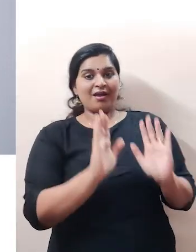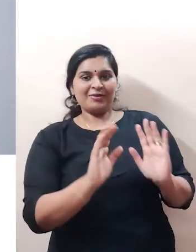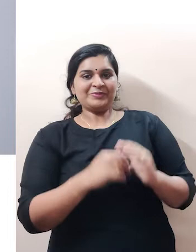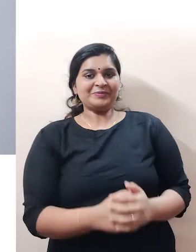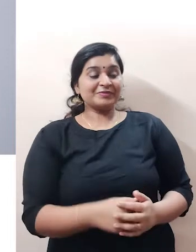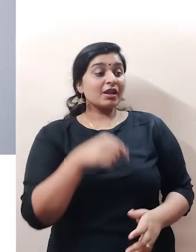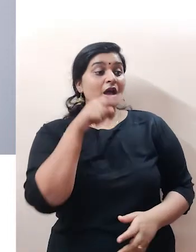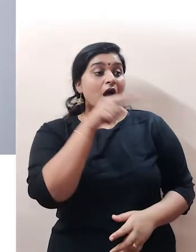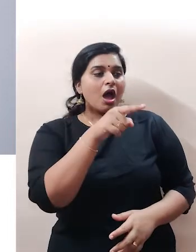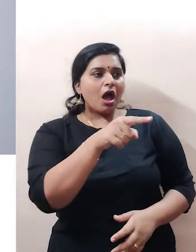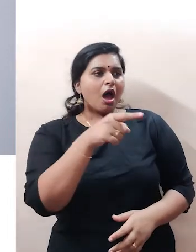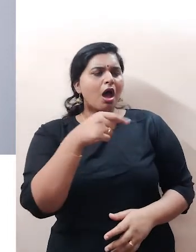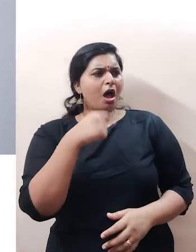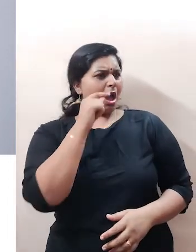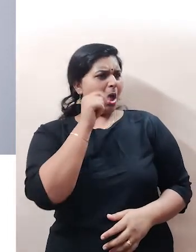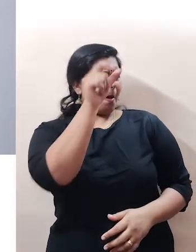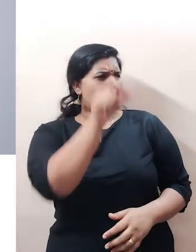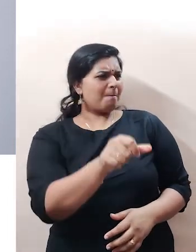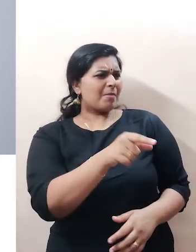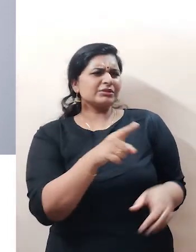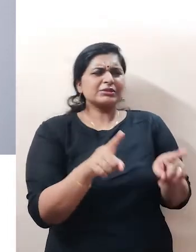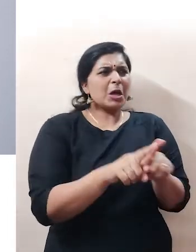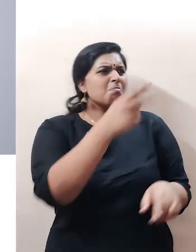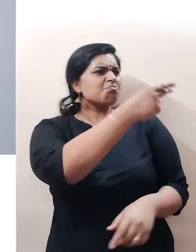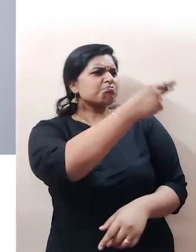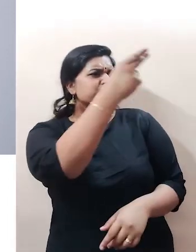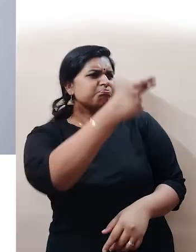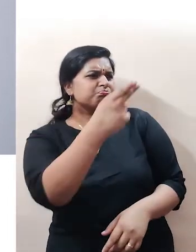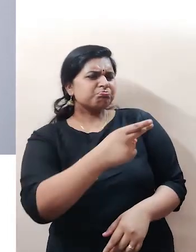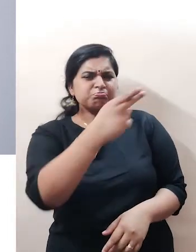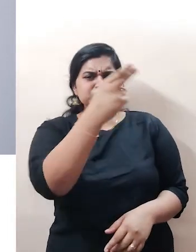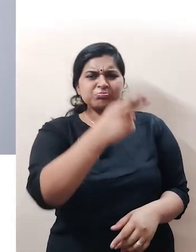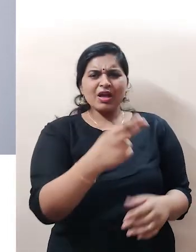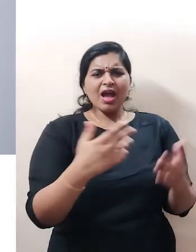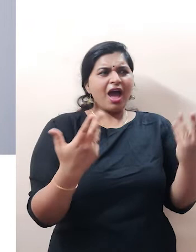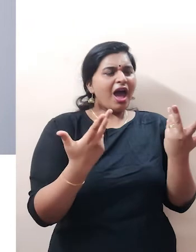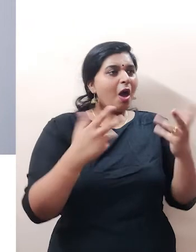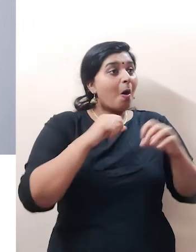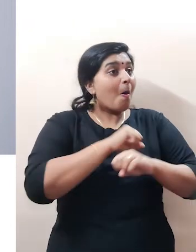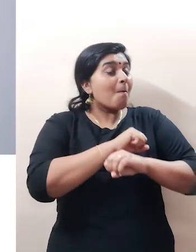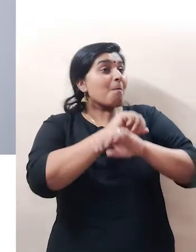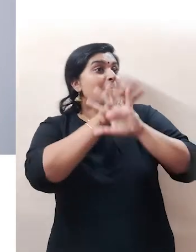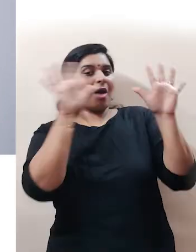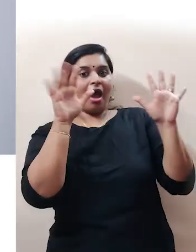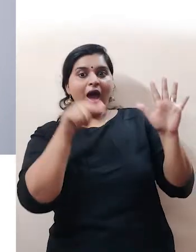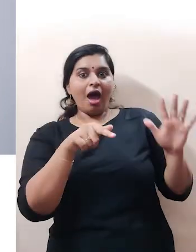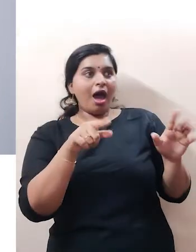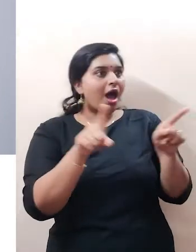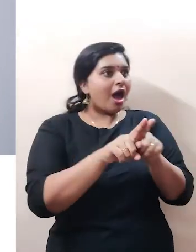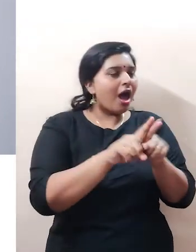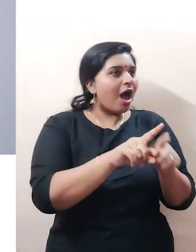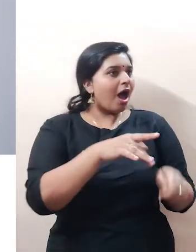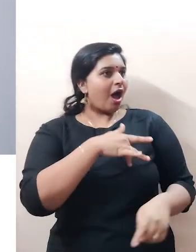of fecundity. Yet, Subramanyan's take on this common iconography is often marked by a playful,